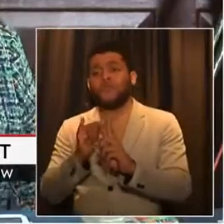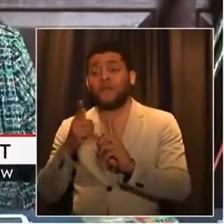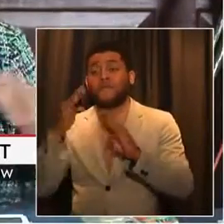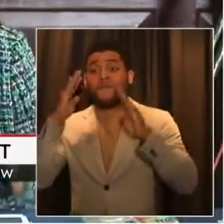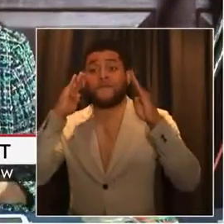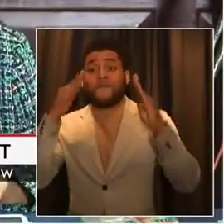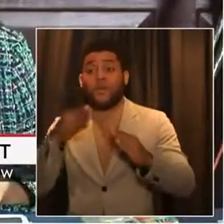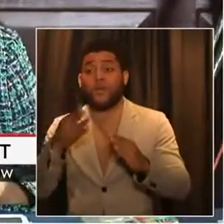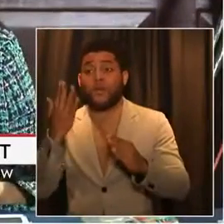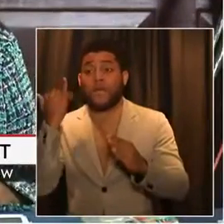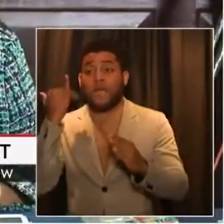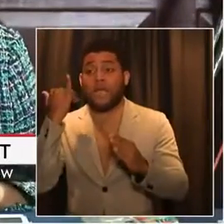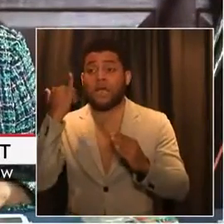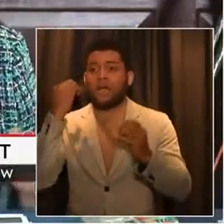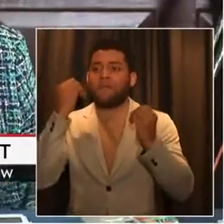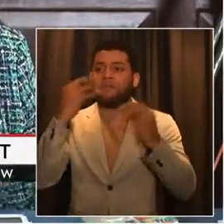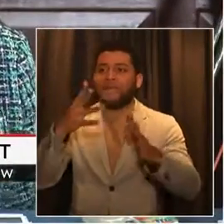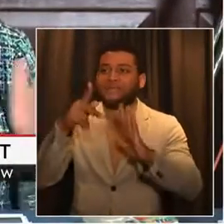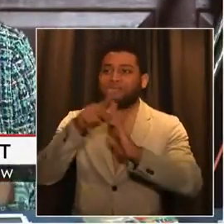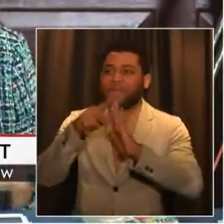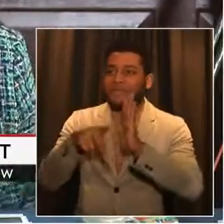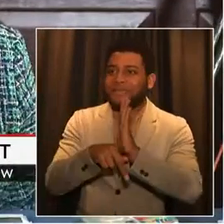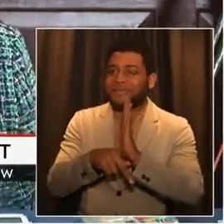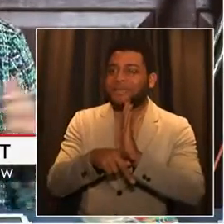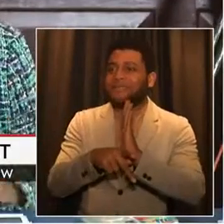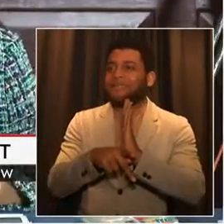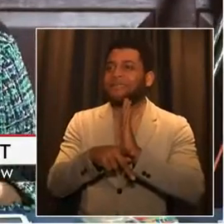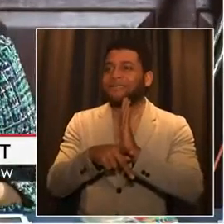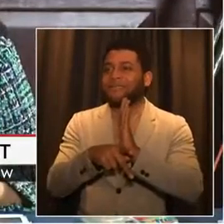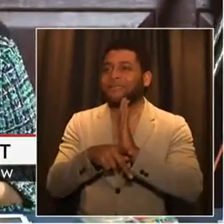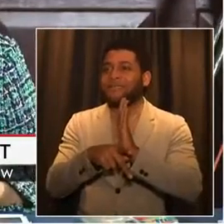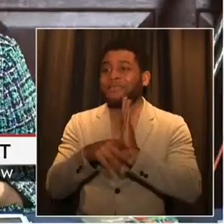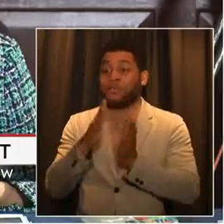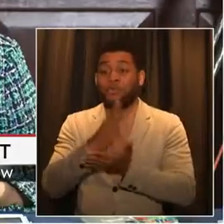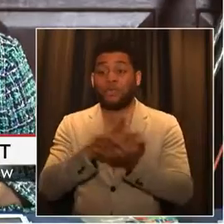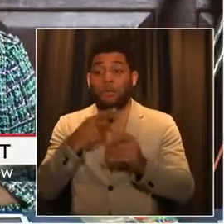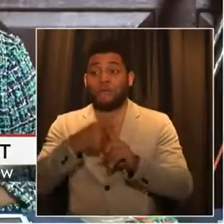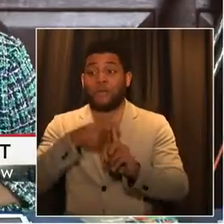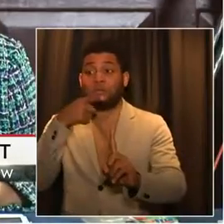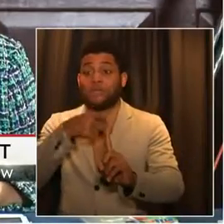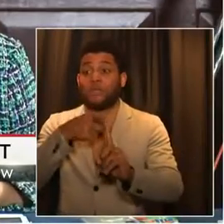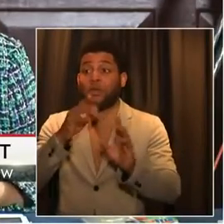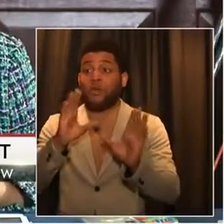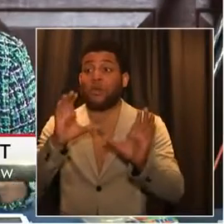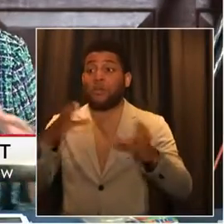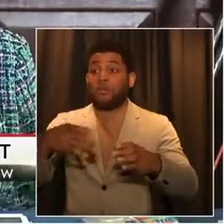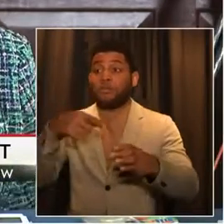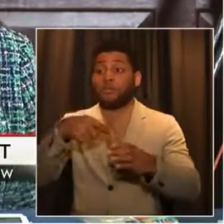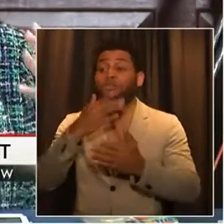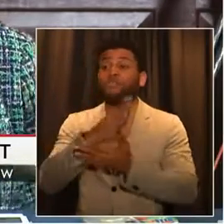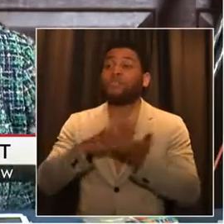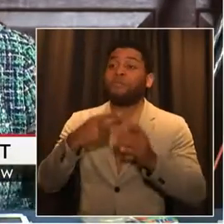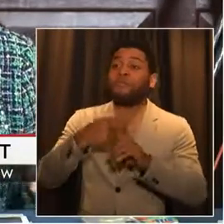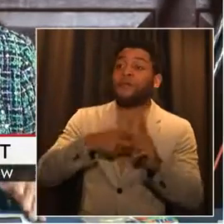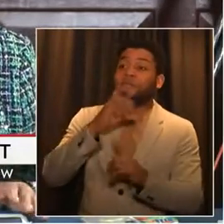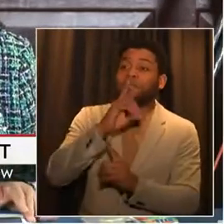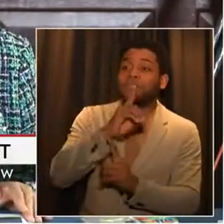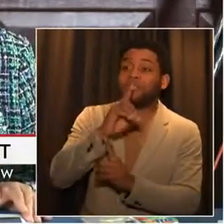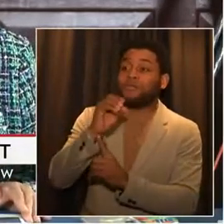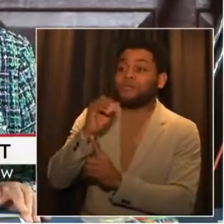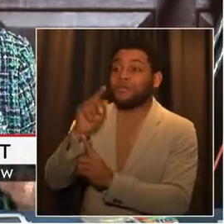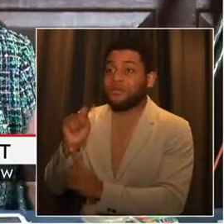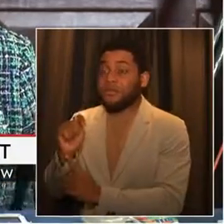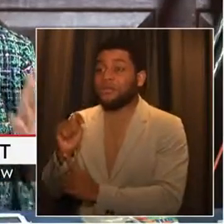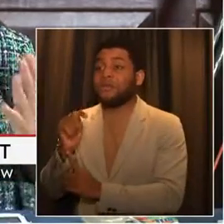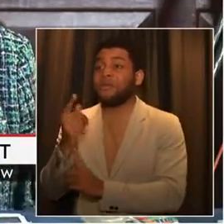of policies, and some from this body, some from DDOT and others, that have advanced